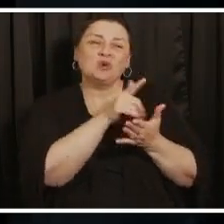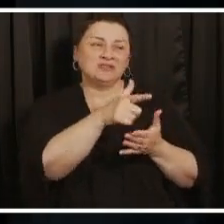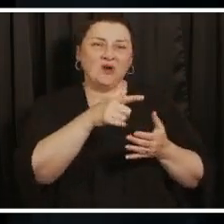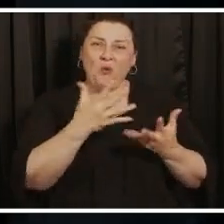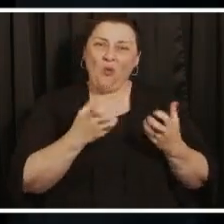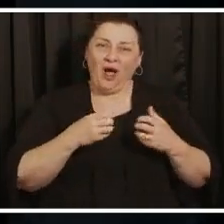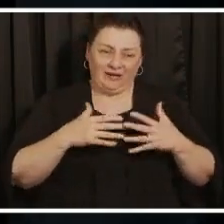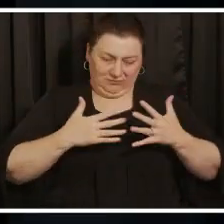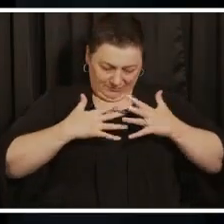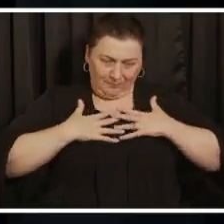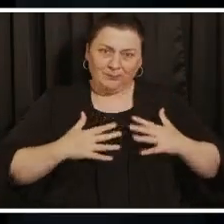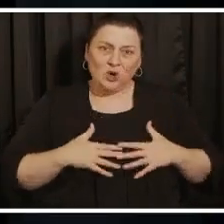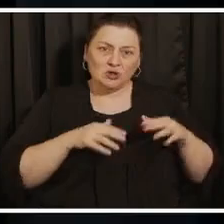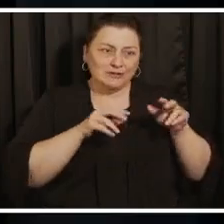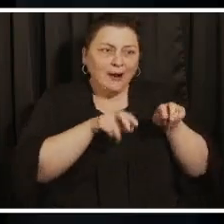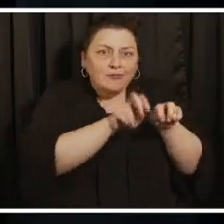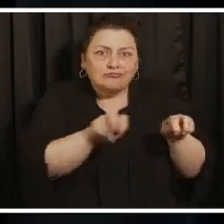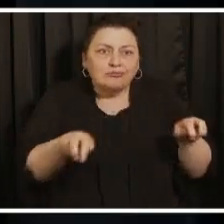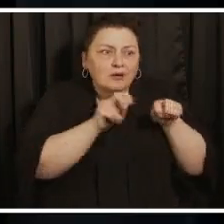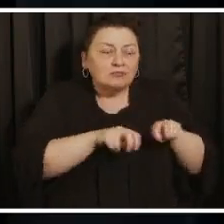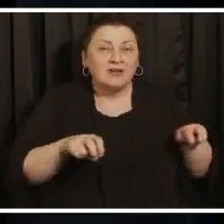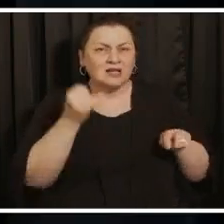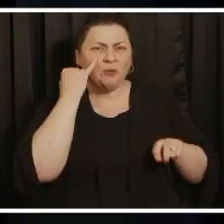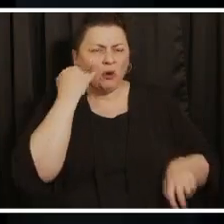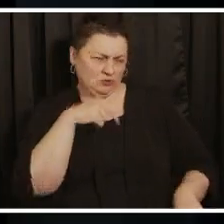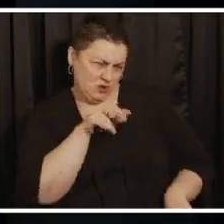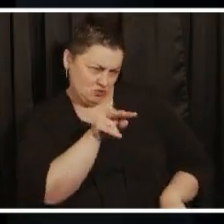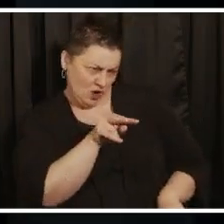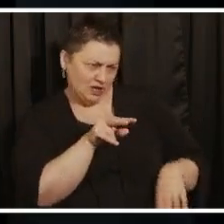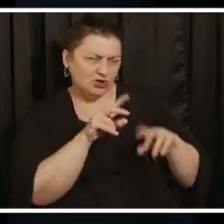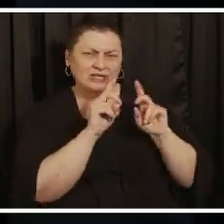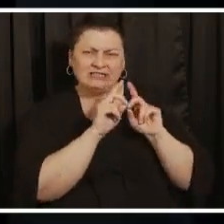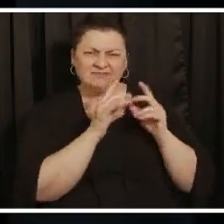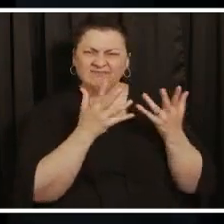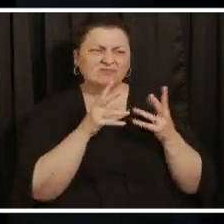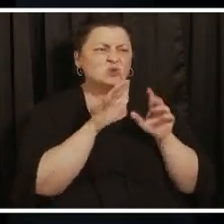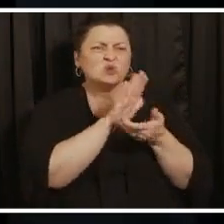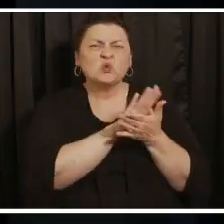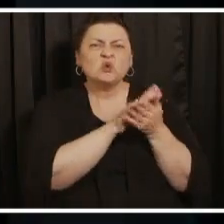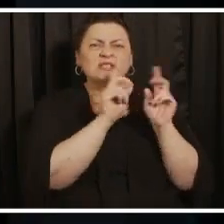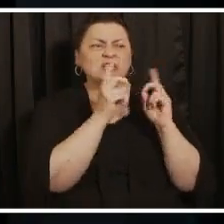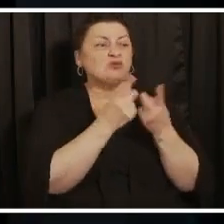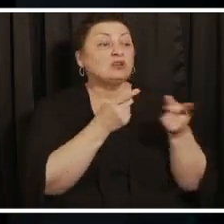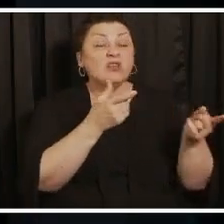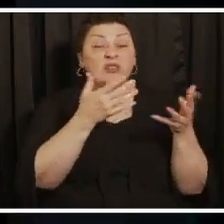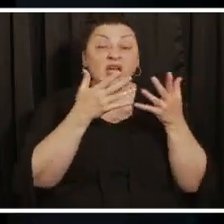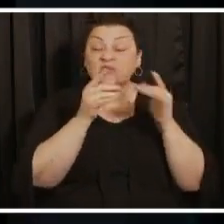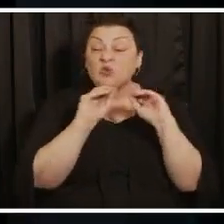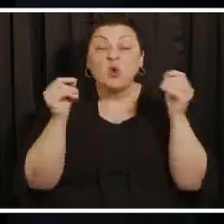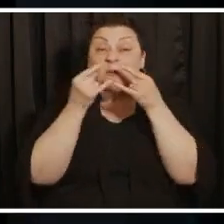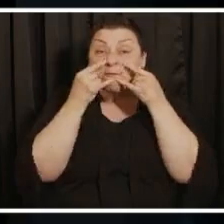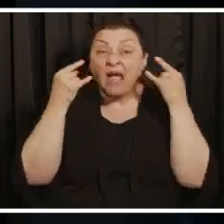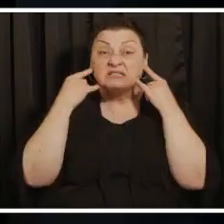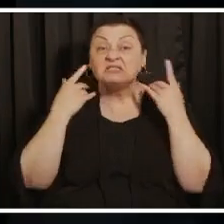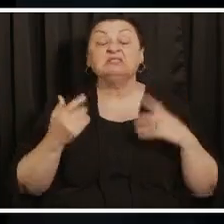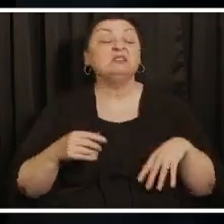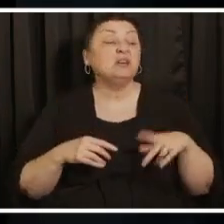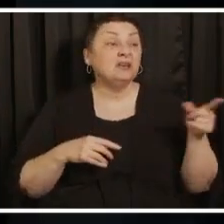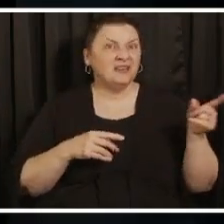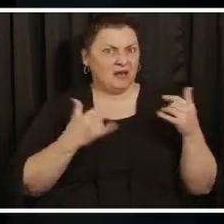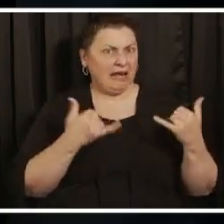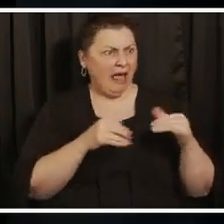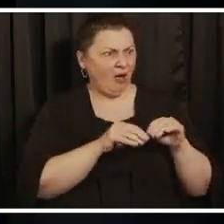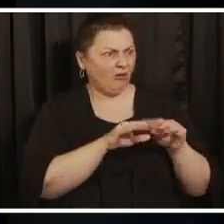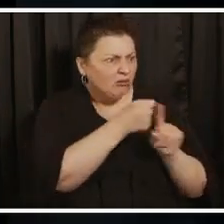see that districts are failing to be able to stay in person simply because kids aren't wearing masks, we will absolutely look at taking action. It is